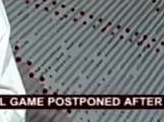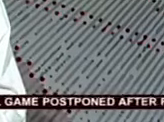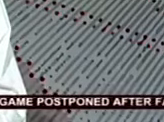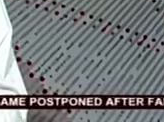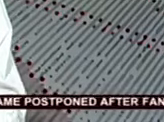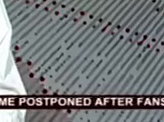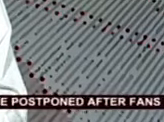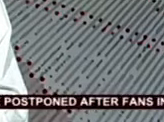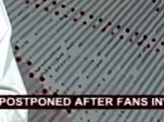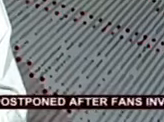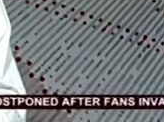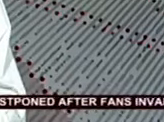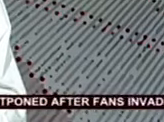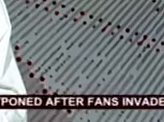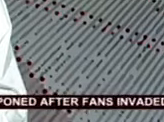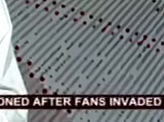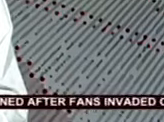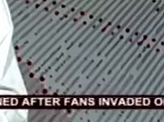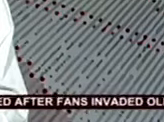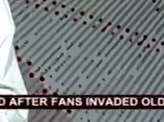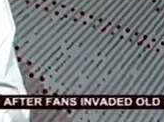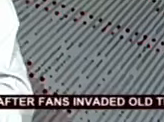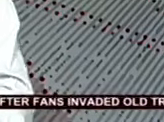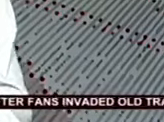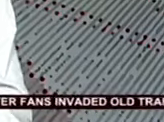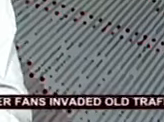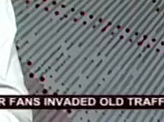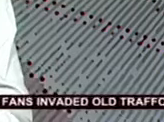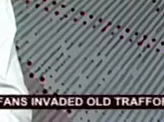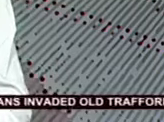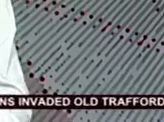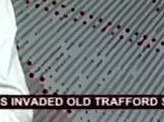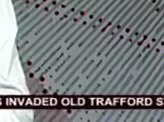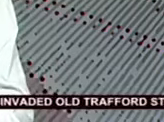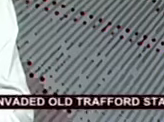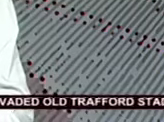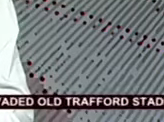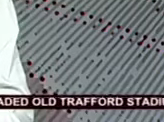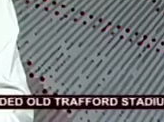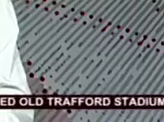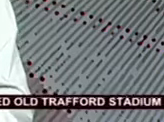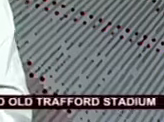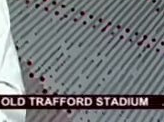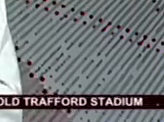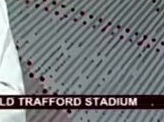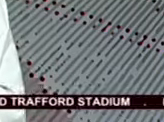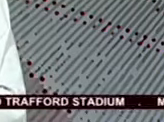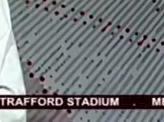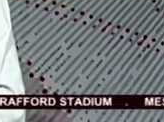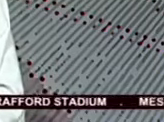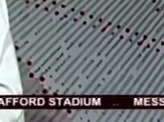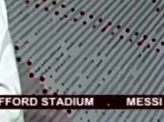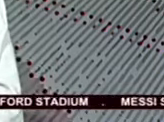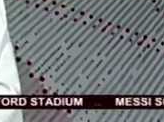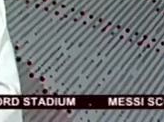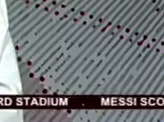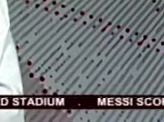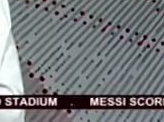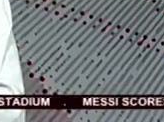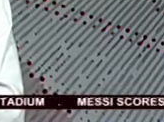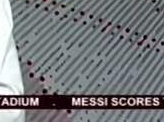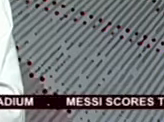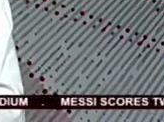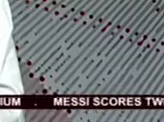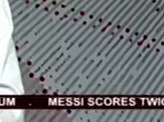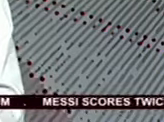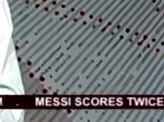talata talebol tema min ya lonko wolle kanyo soto ne o botaje kibarol nyinto fanan nyin be sunkaro min kono